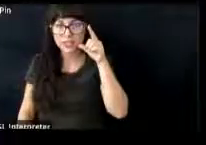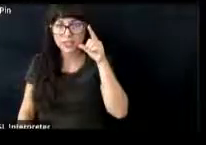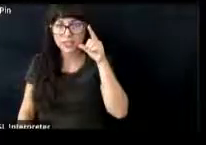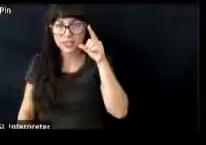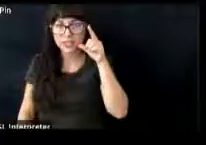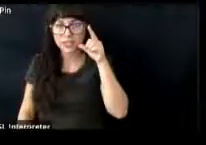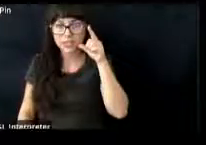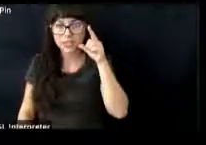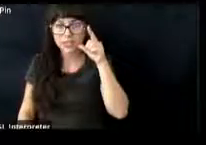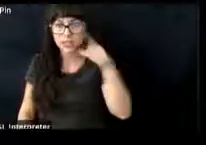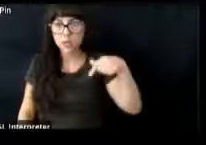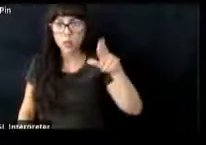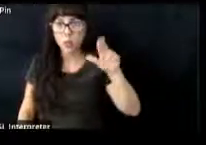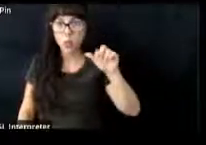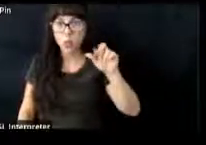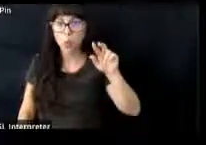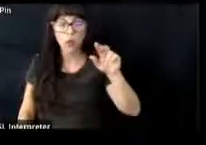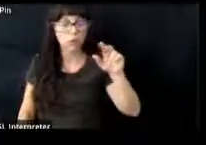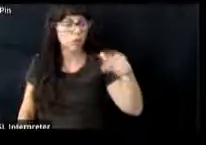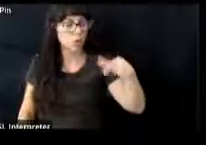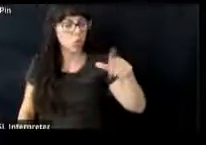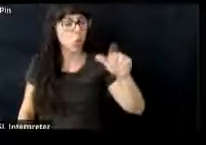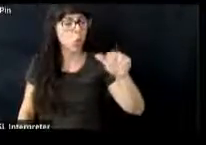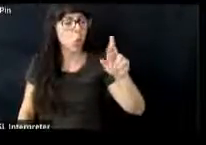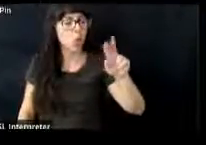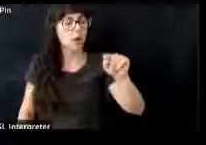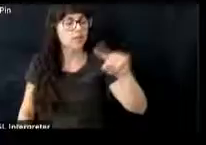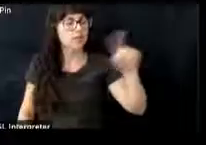and Courts Hill.